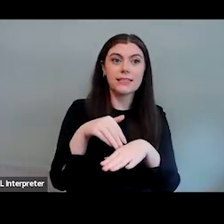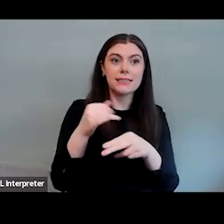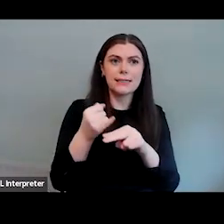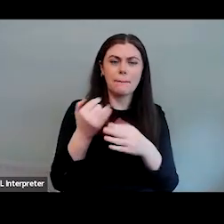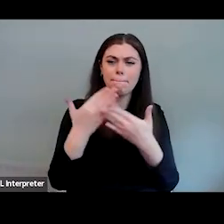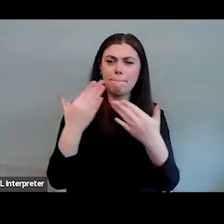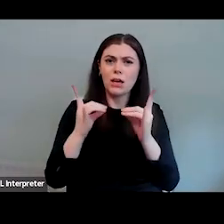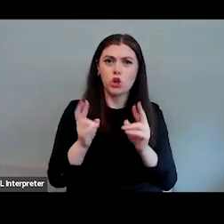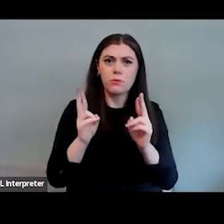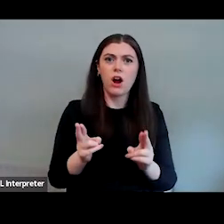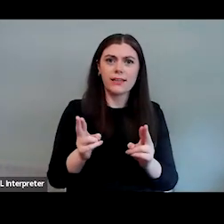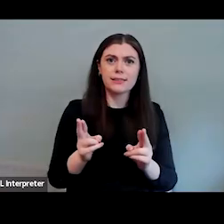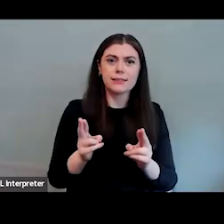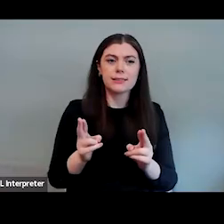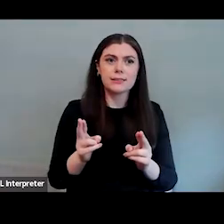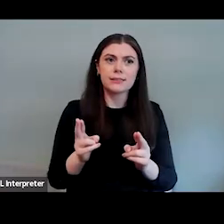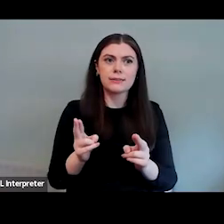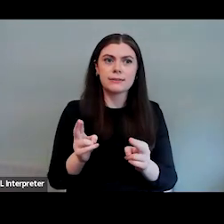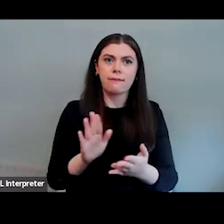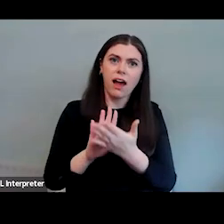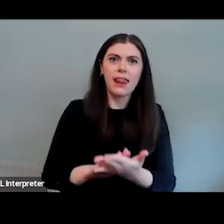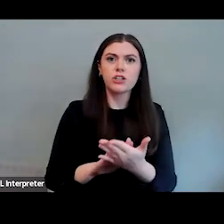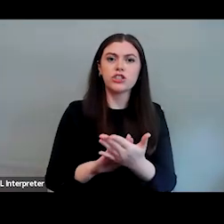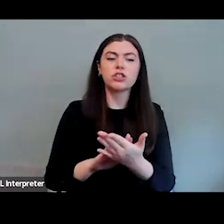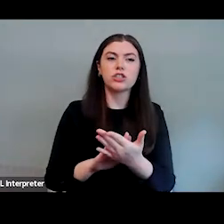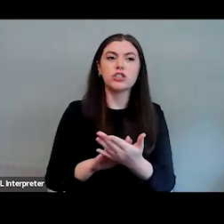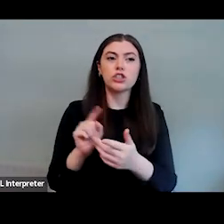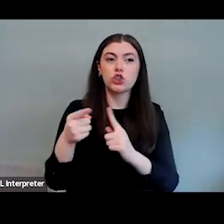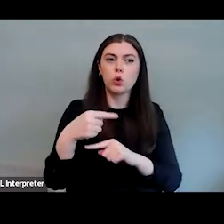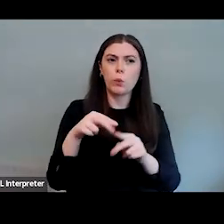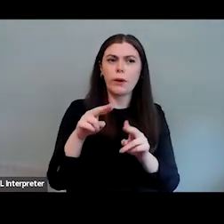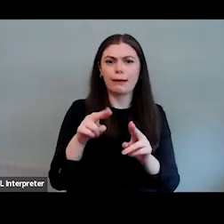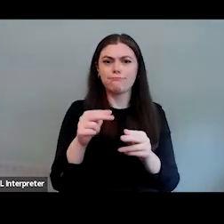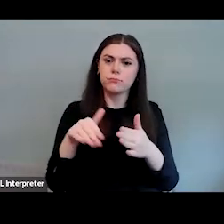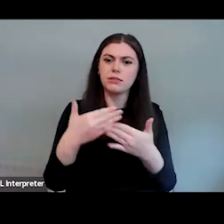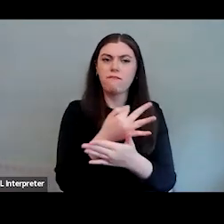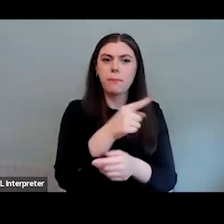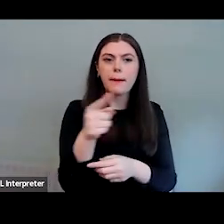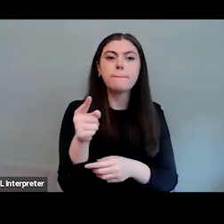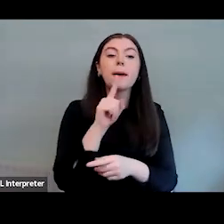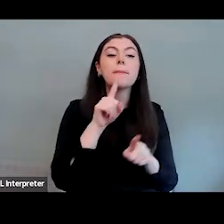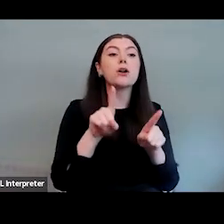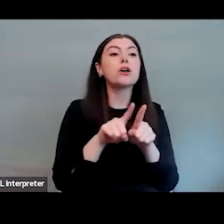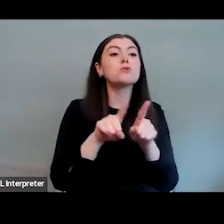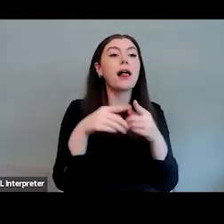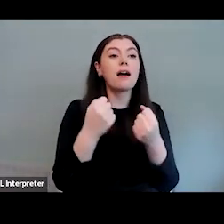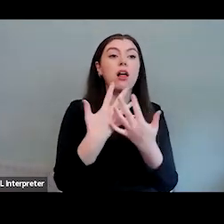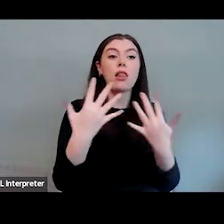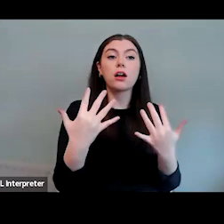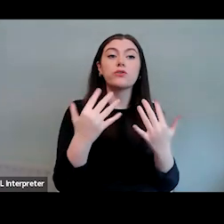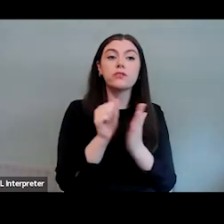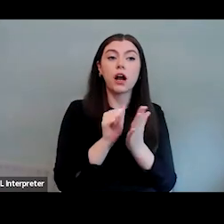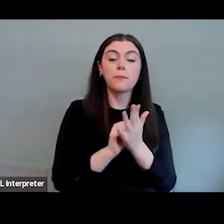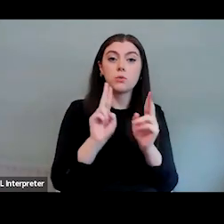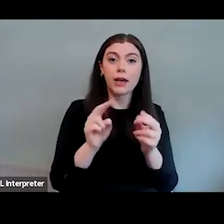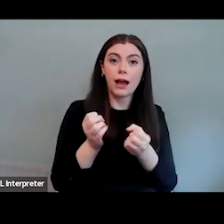deeply involved in violations against Palestinians. And here there is a lot of documentation that we can provide with